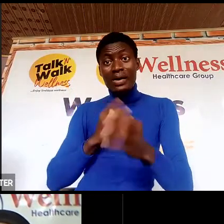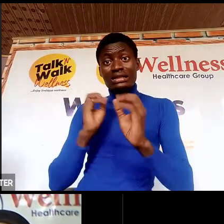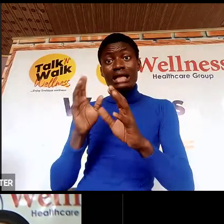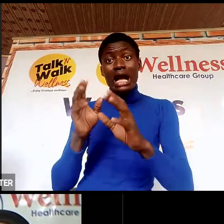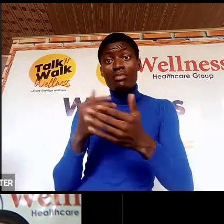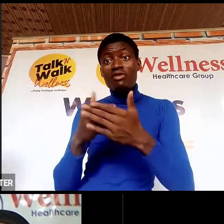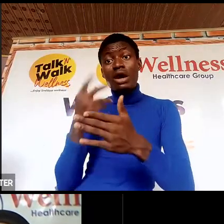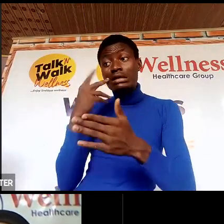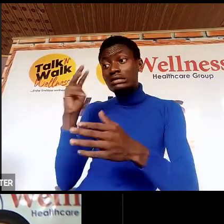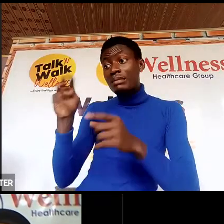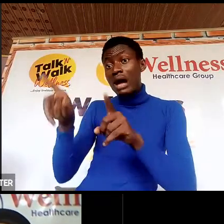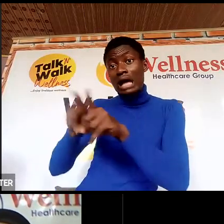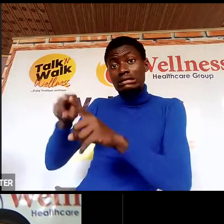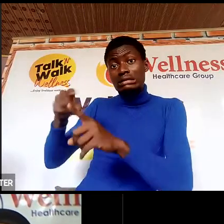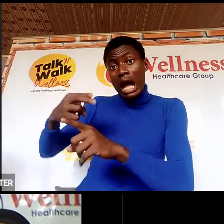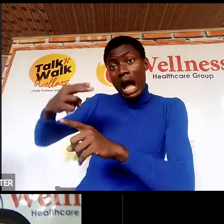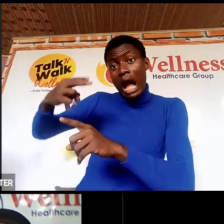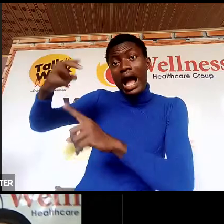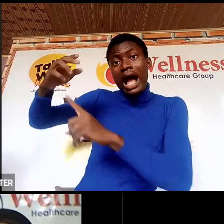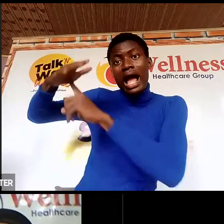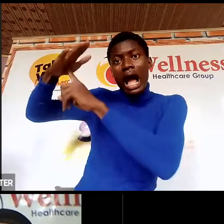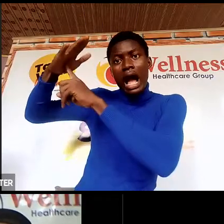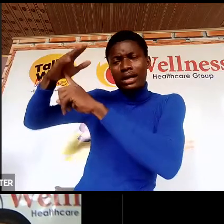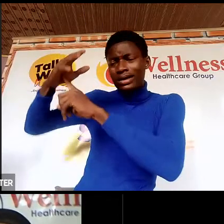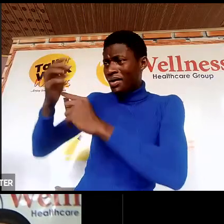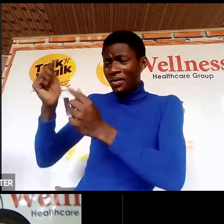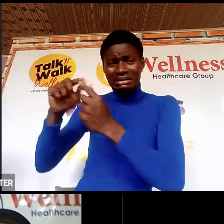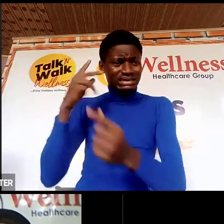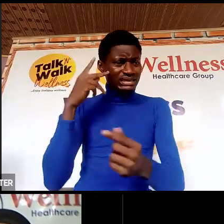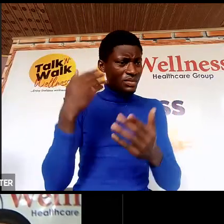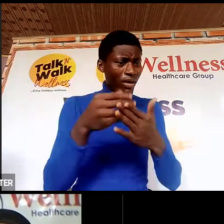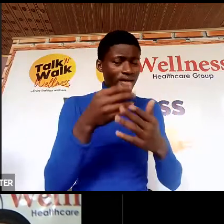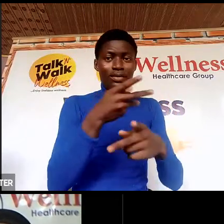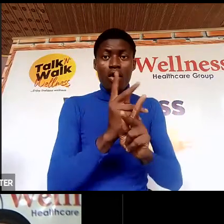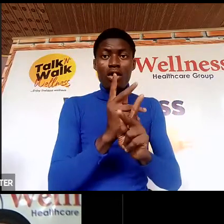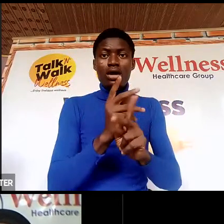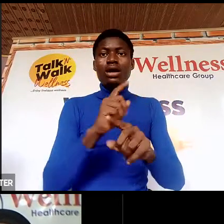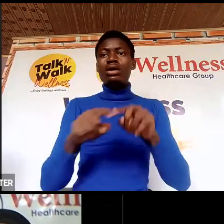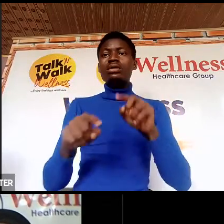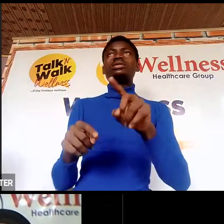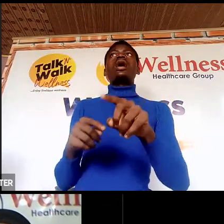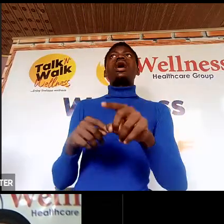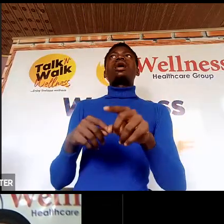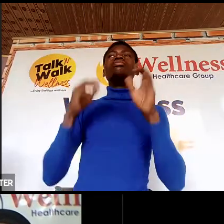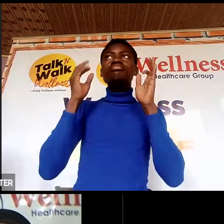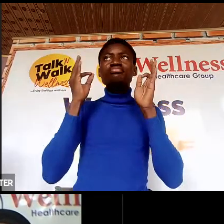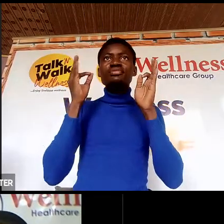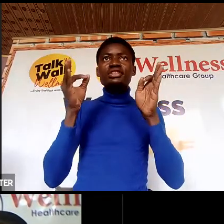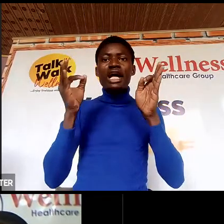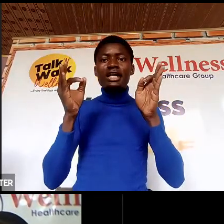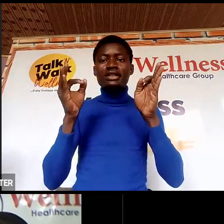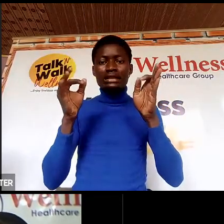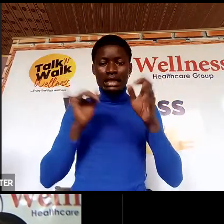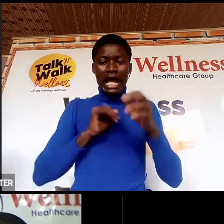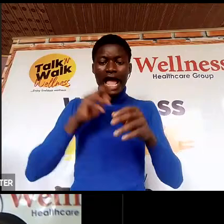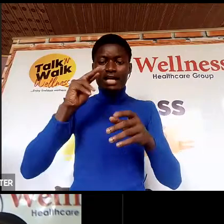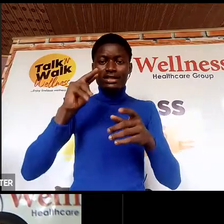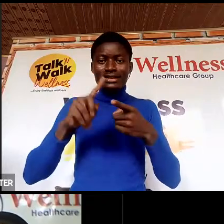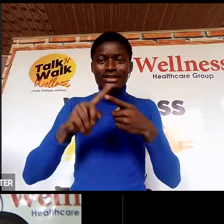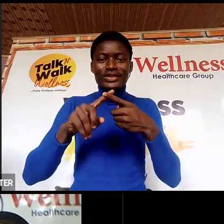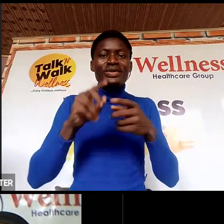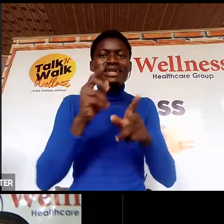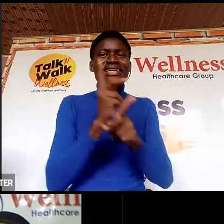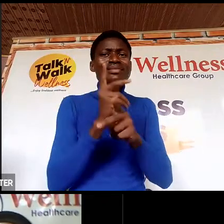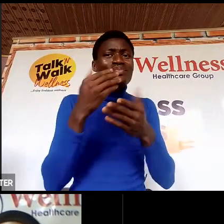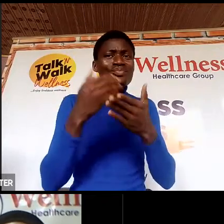aside. So when that time comes, I'm not able to work. I have a fallback plan. And that has been my own vision for myself. Because at the end of the